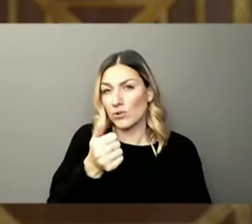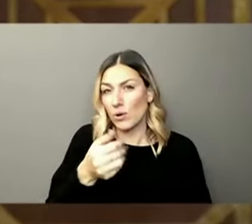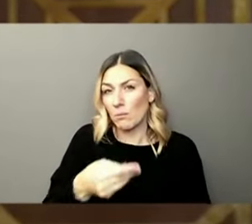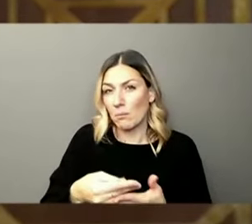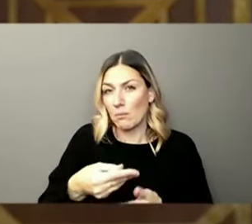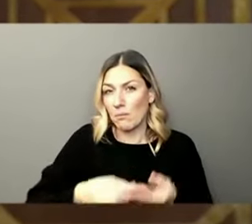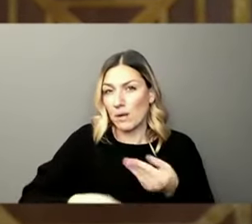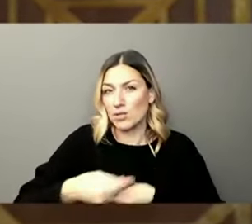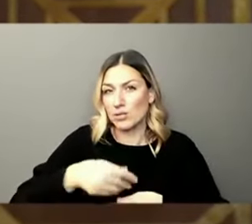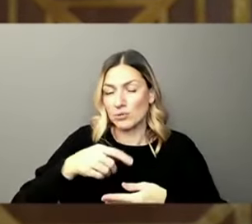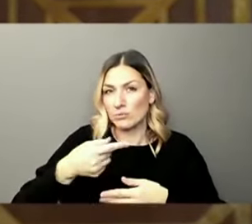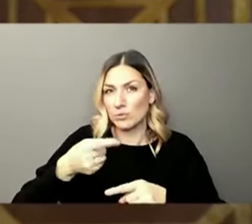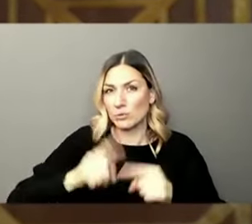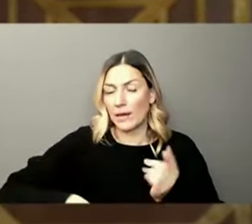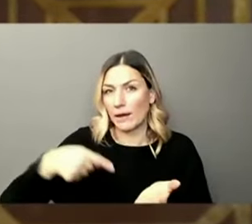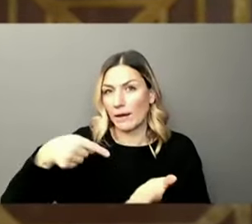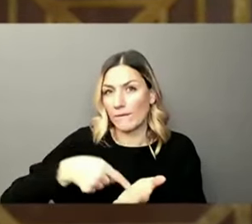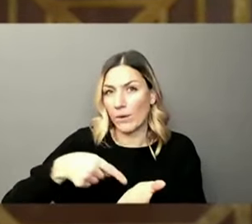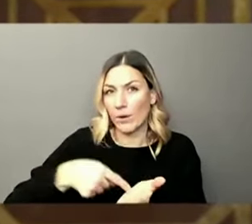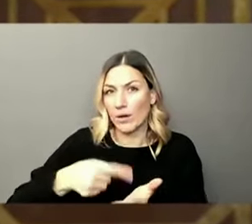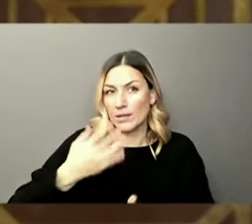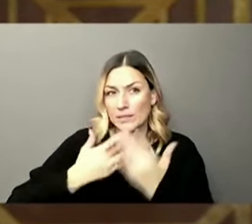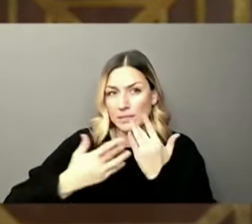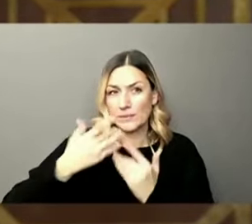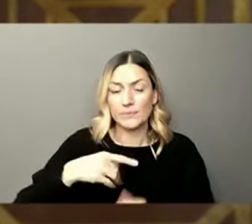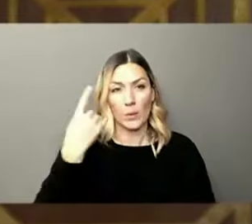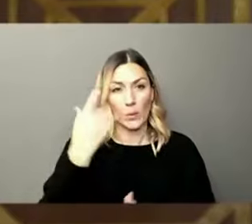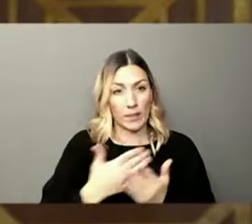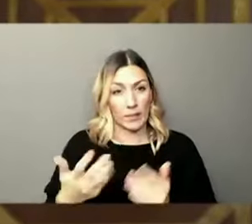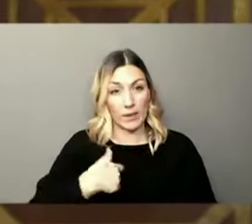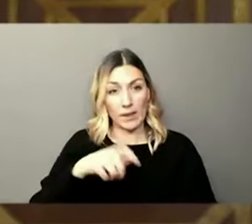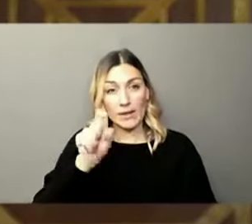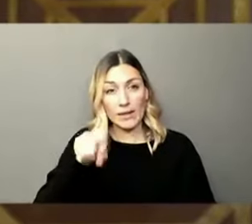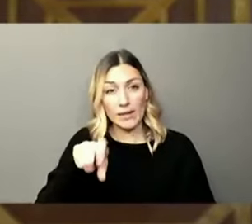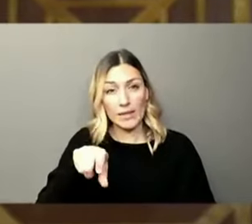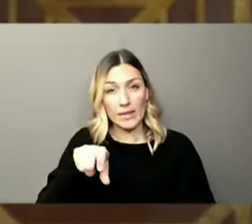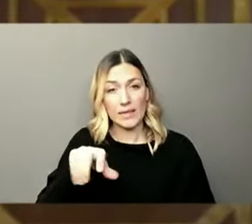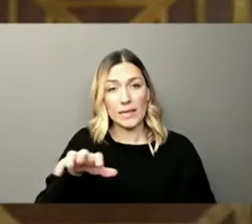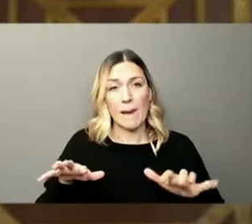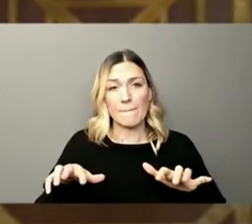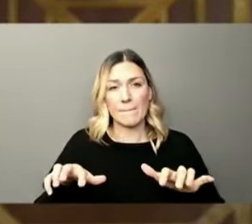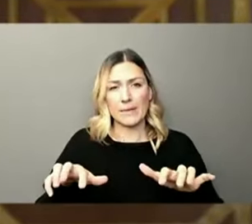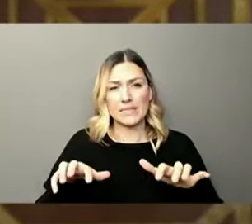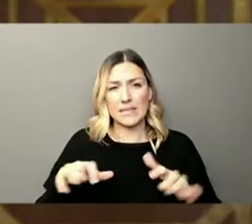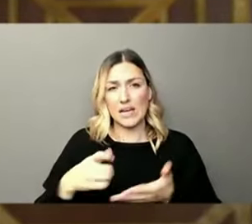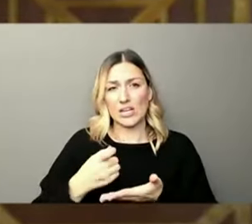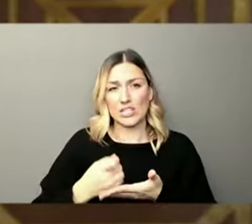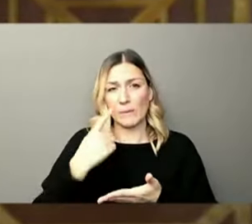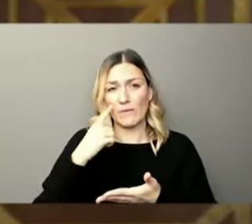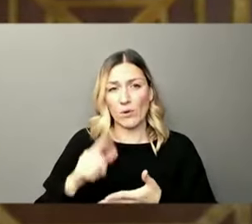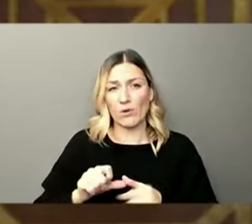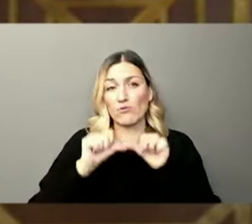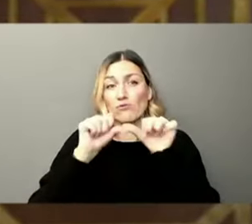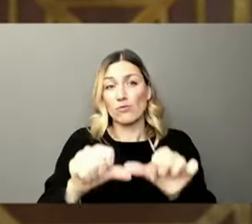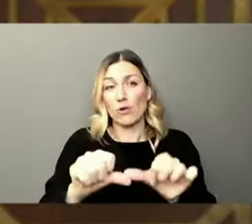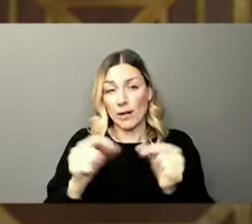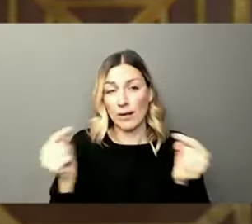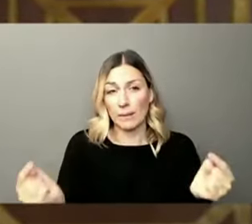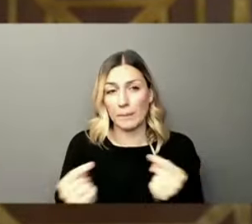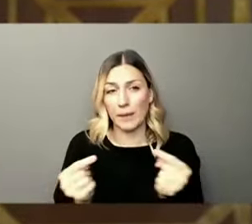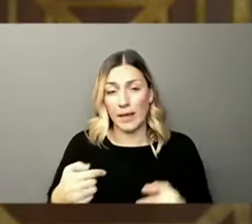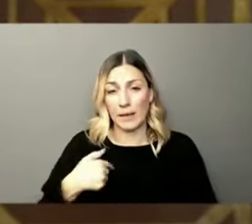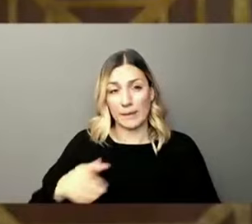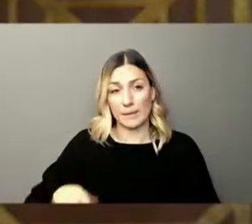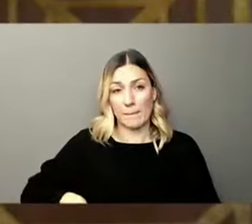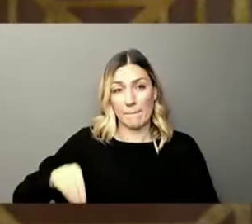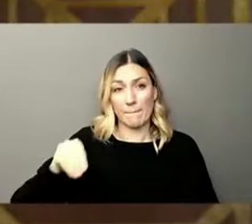it. One of the things that I need is massage therapy for my chronic pain. And I pay out of pocket, but I